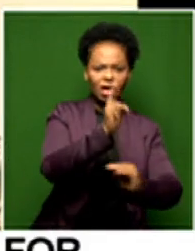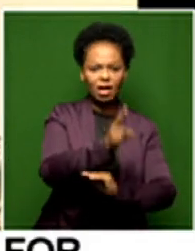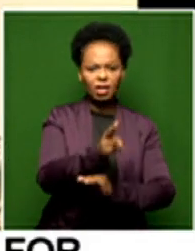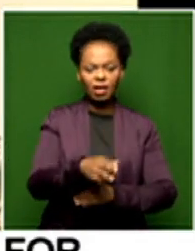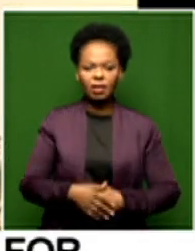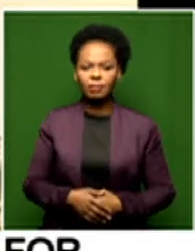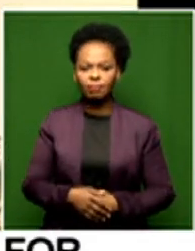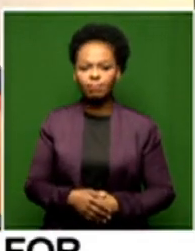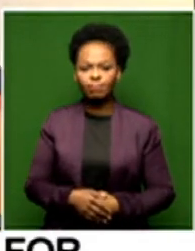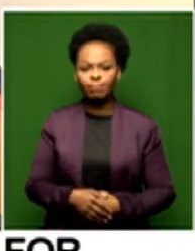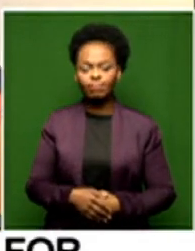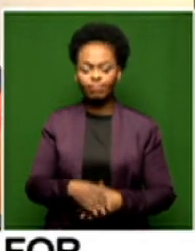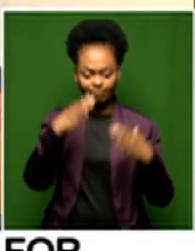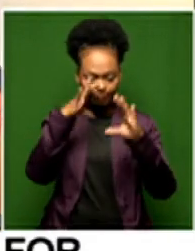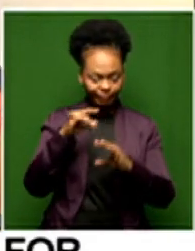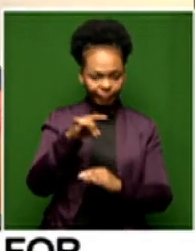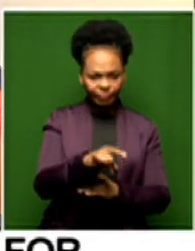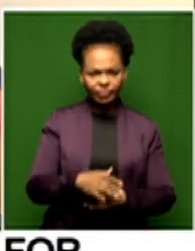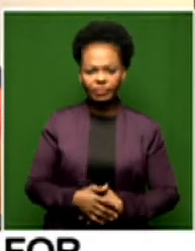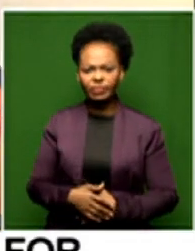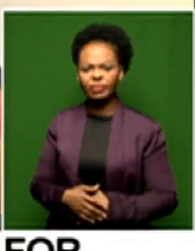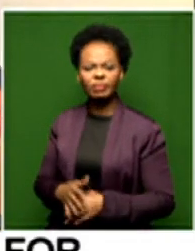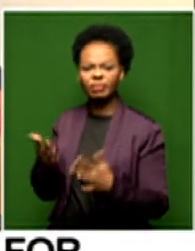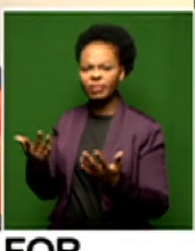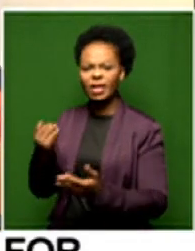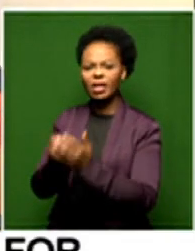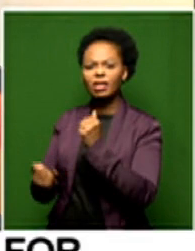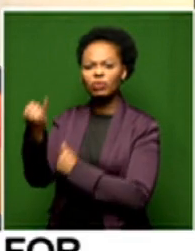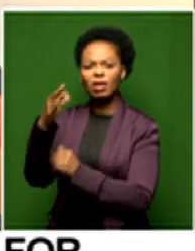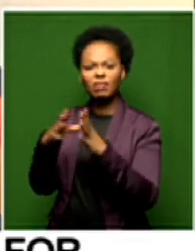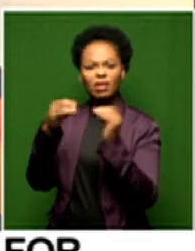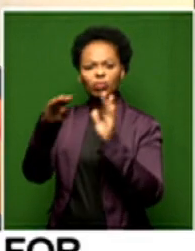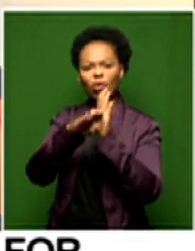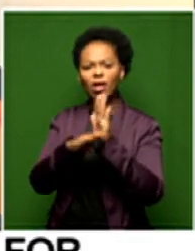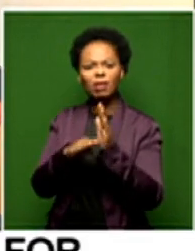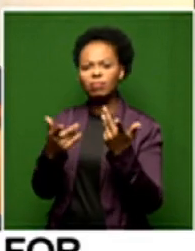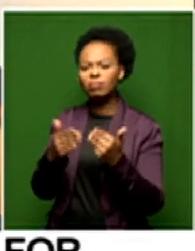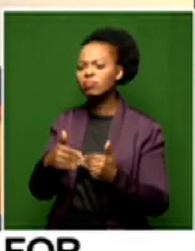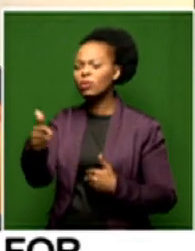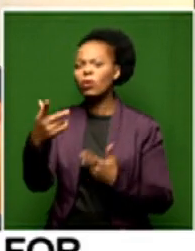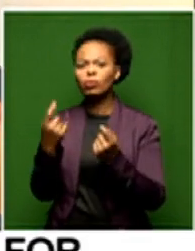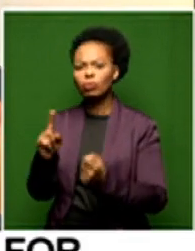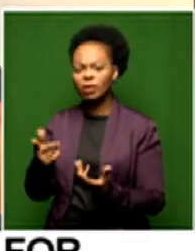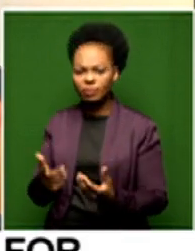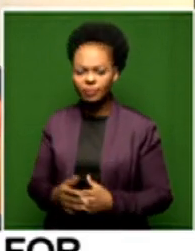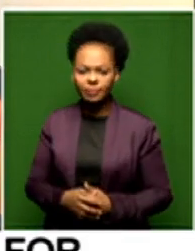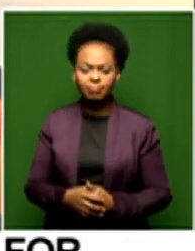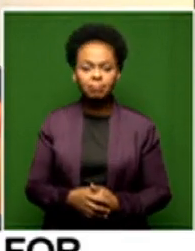Okay. And what then happens to the individuals after they've completed this program?